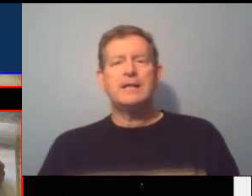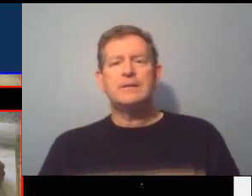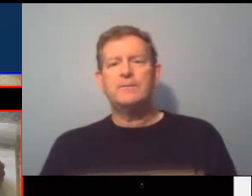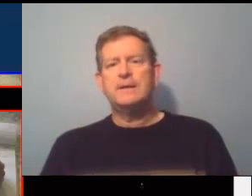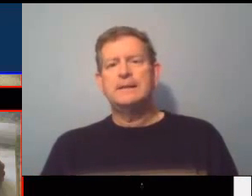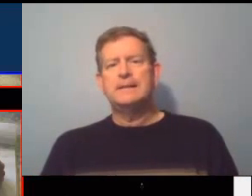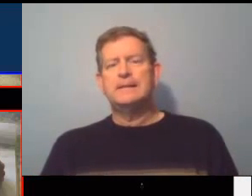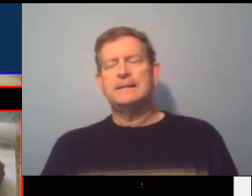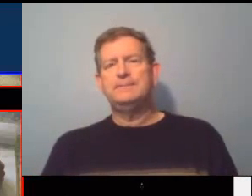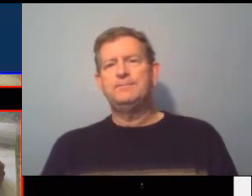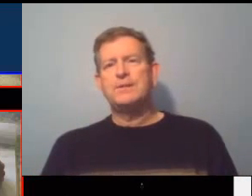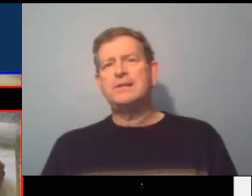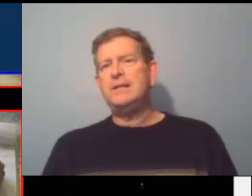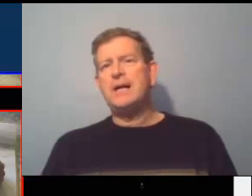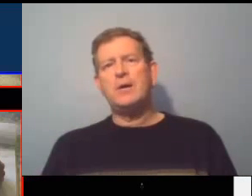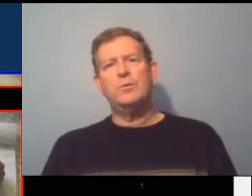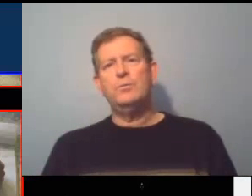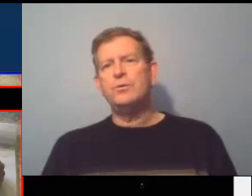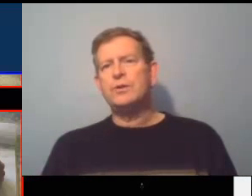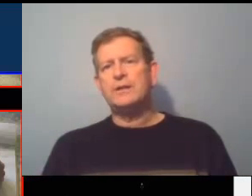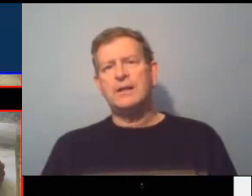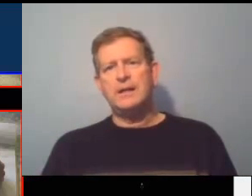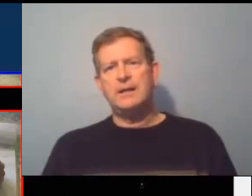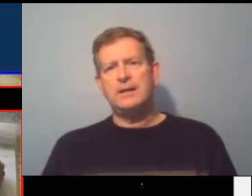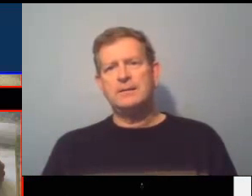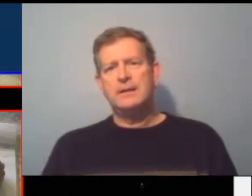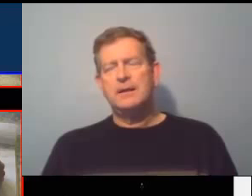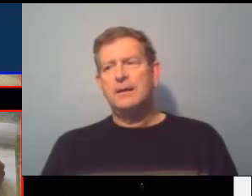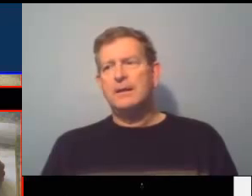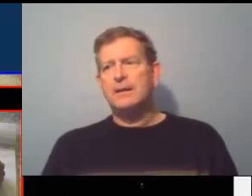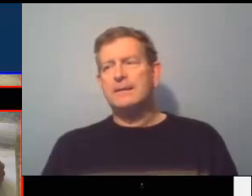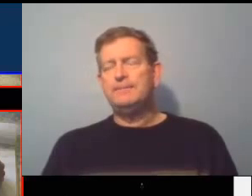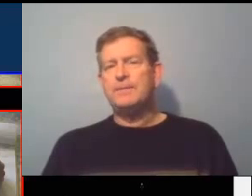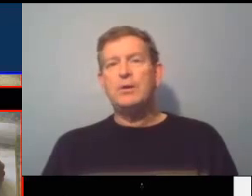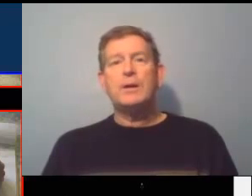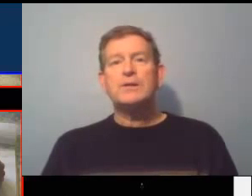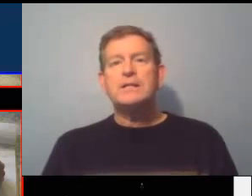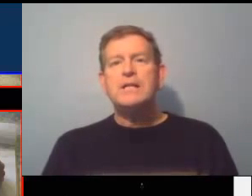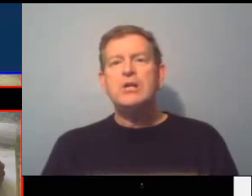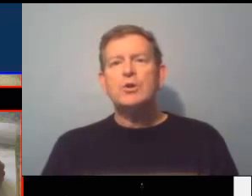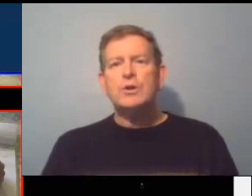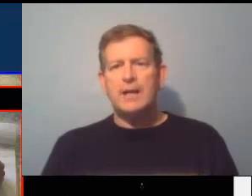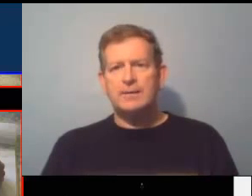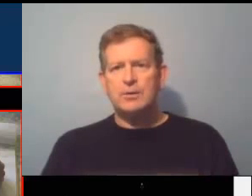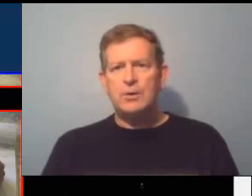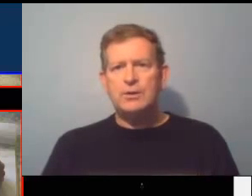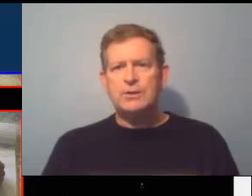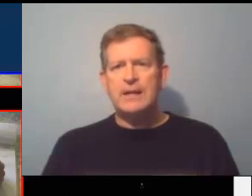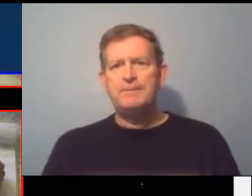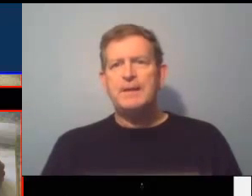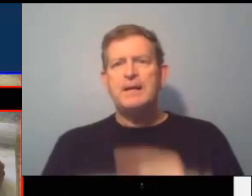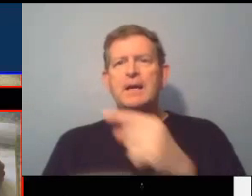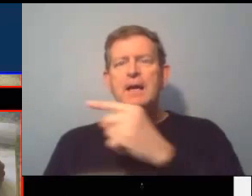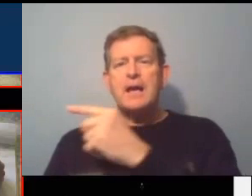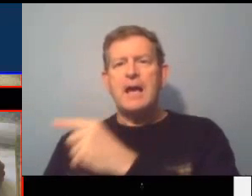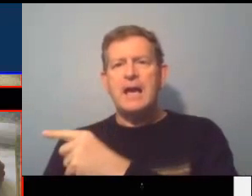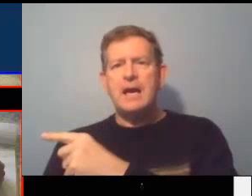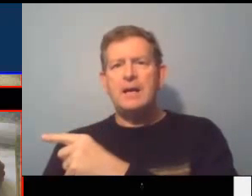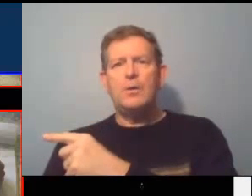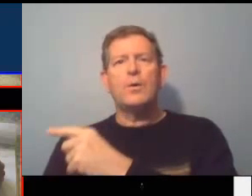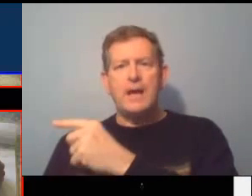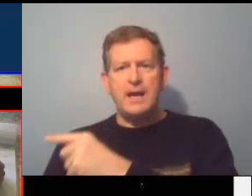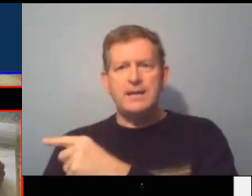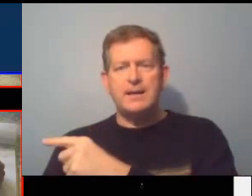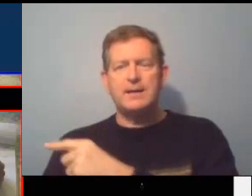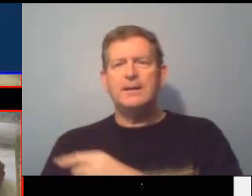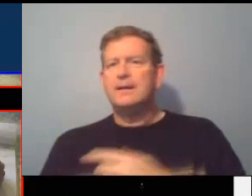along the lines of, sí, hago mucha tarea. You don't necessarily teacher yet, so you could say,